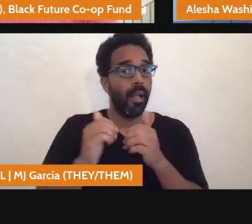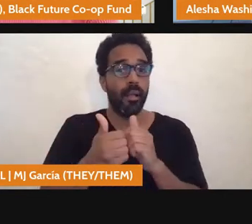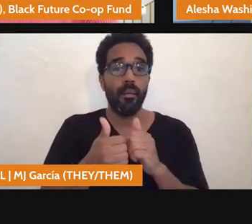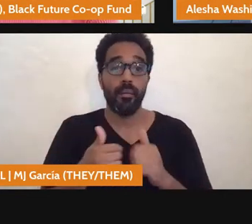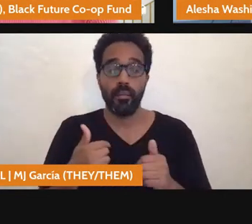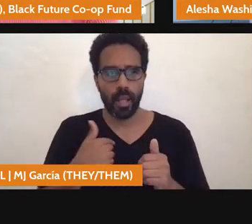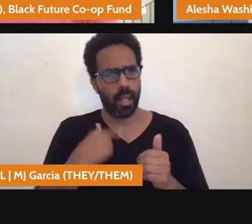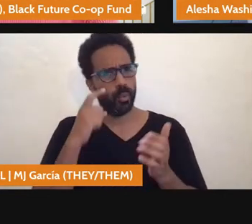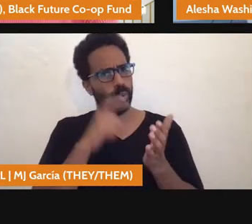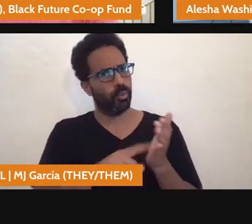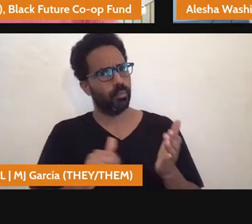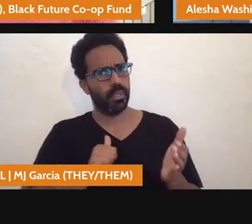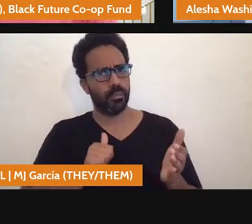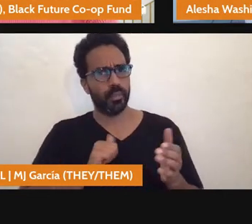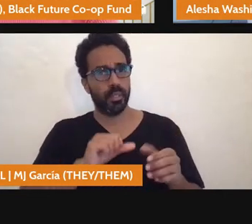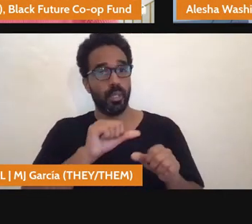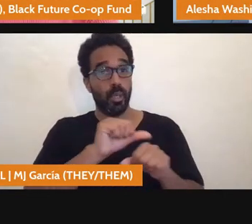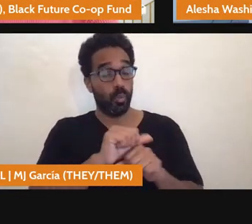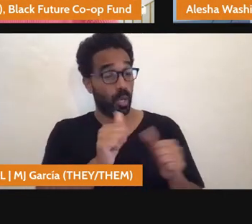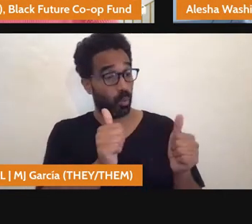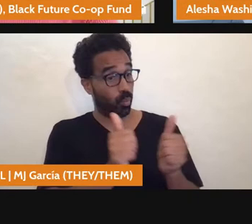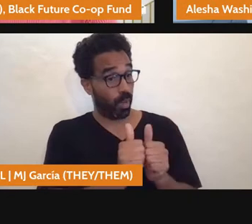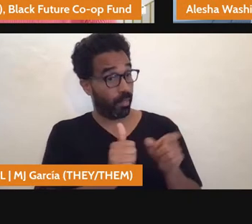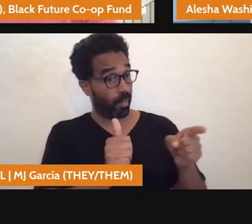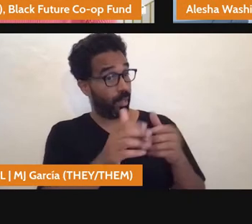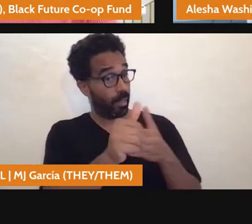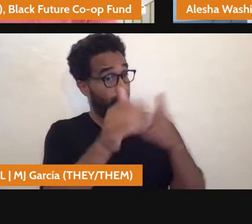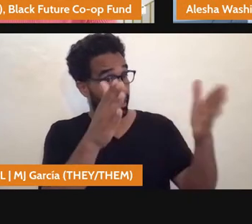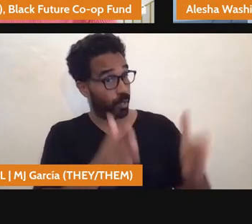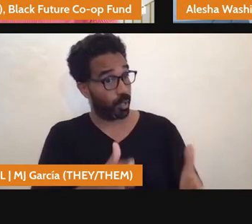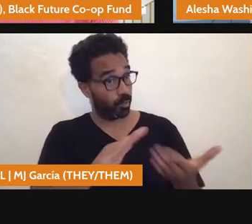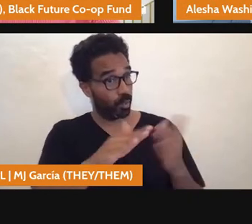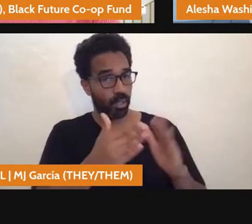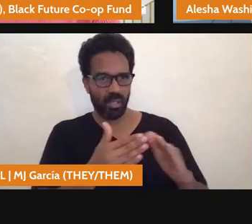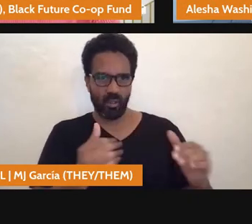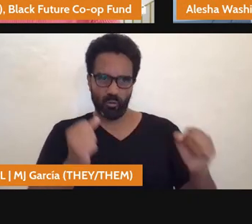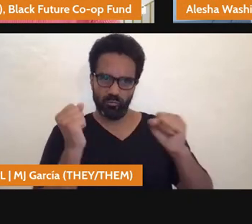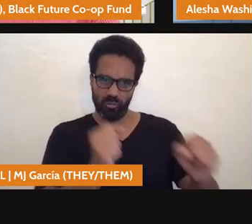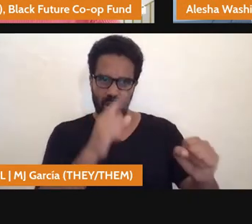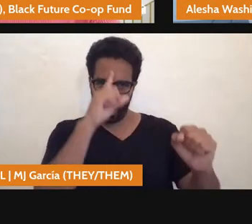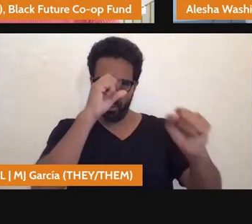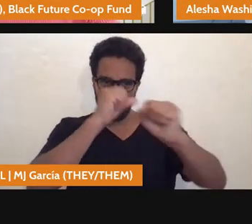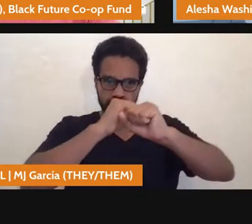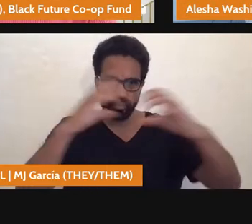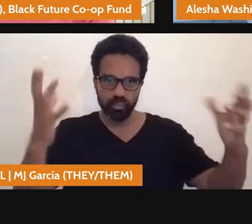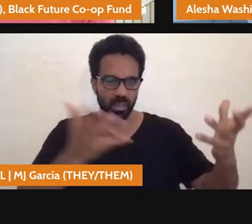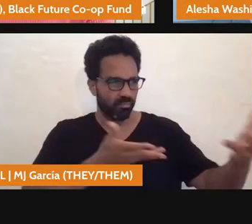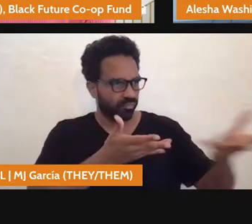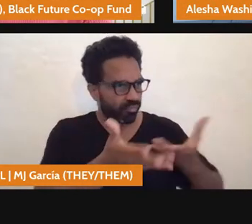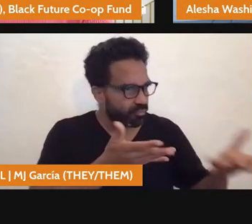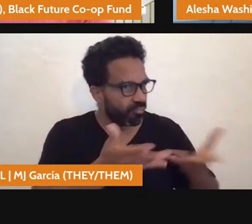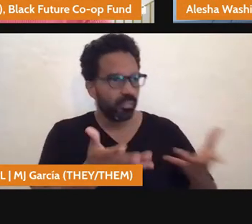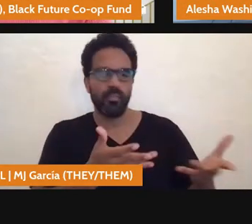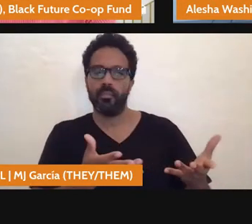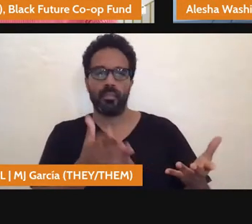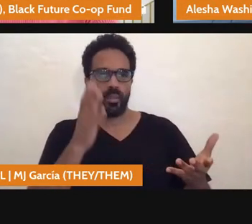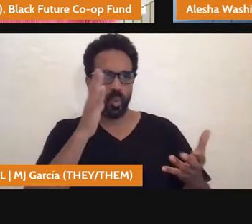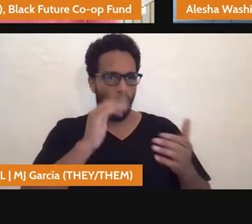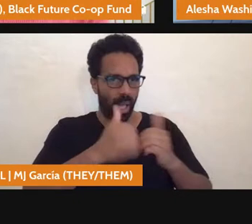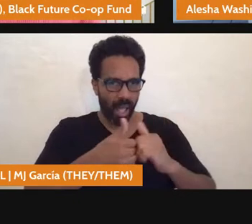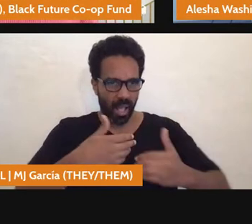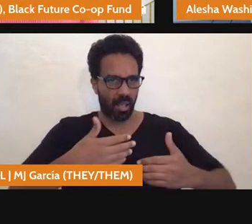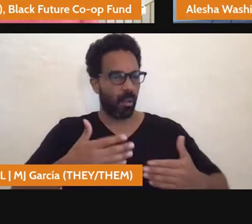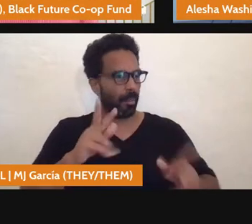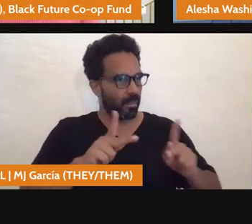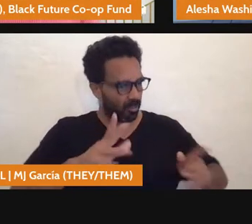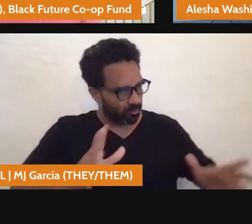who have strong vision and passion and know how to engage. They may not know how to keep a budget well, though. They may not like have the right staff,